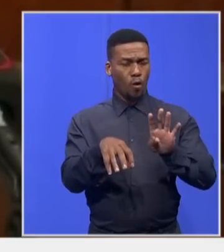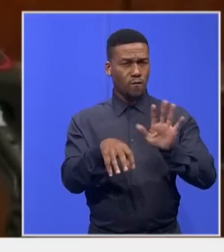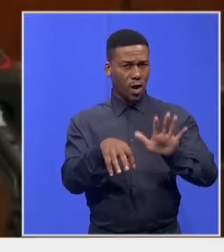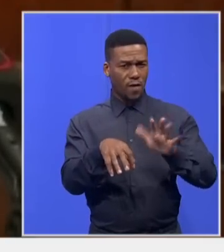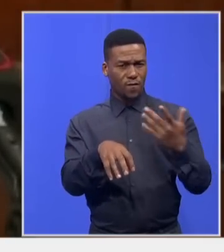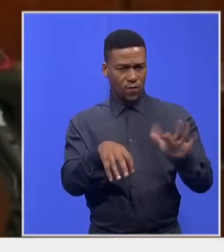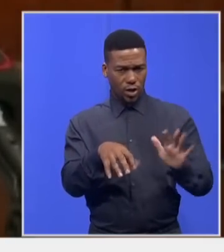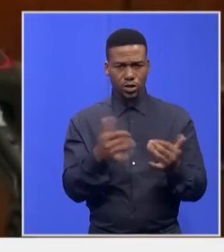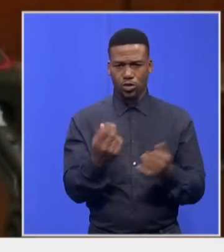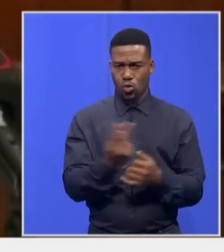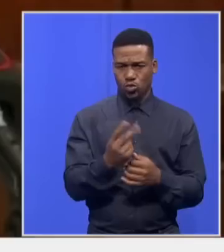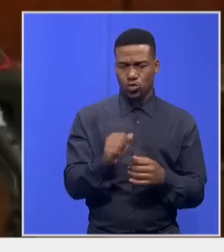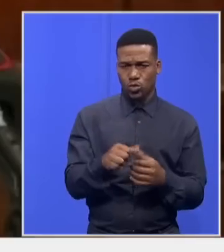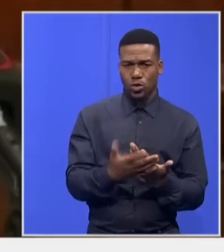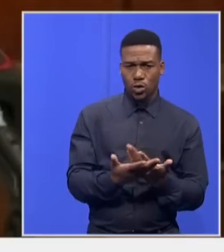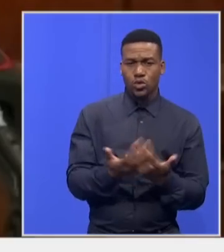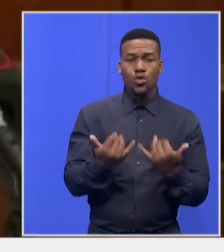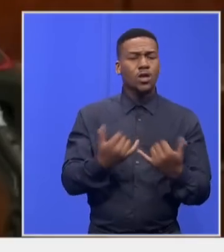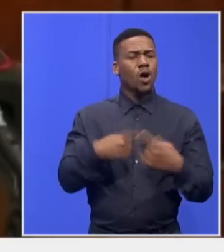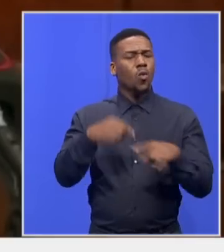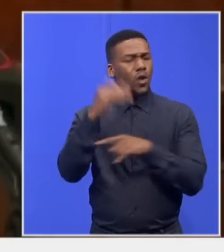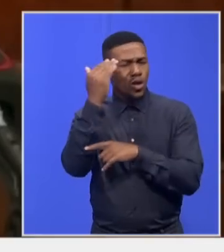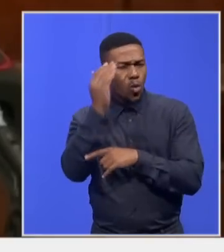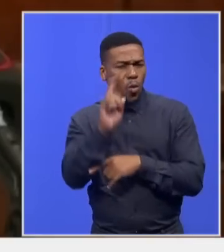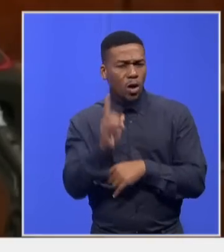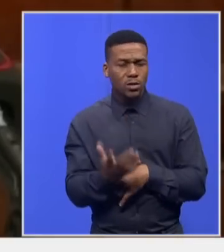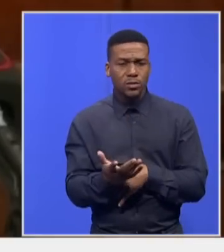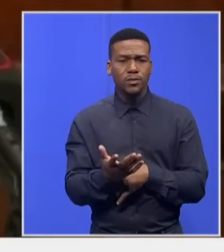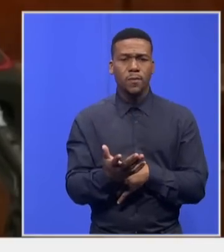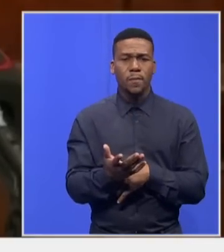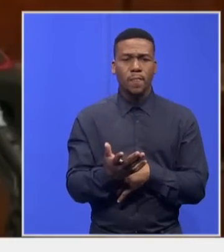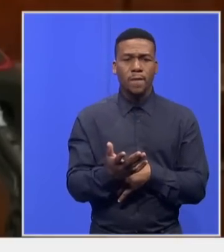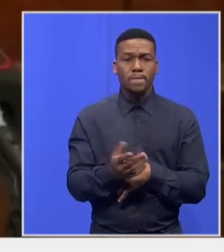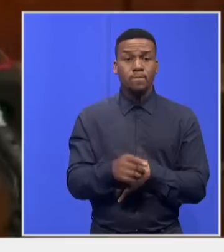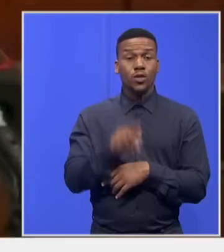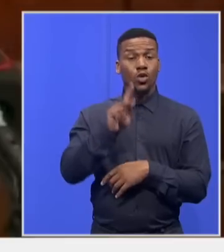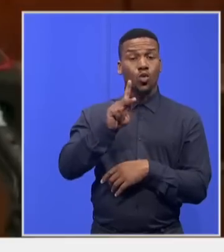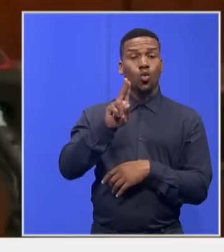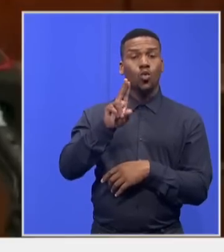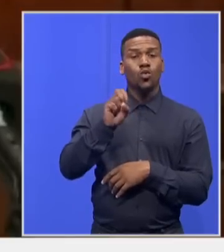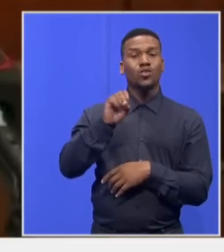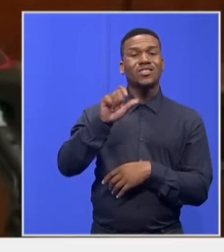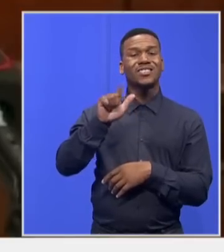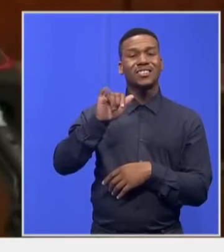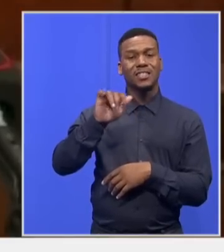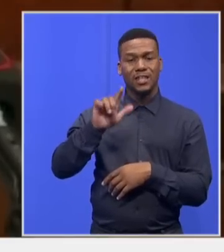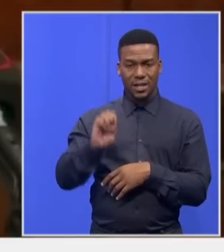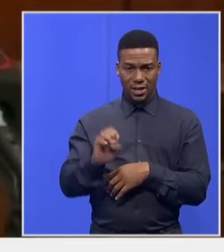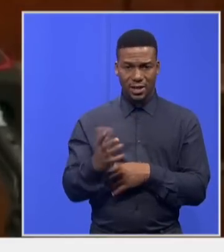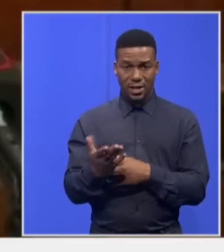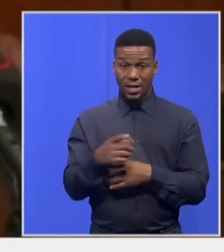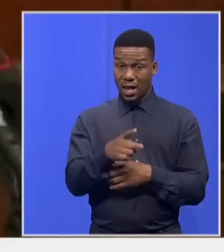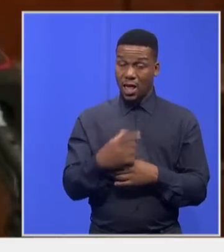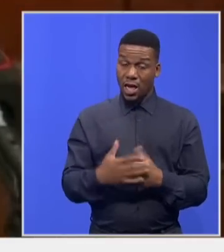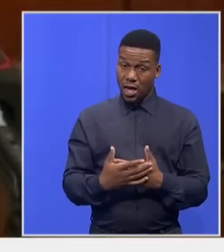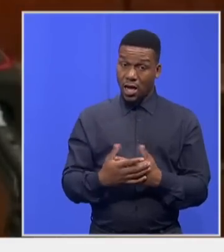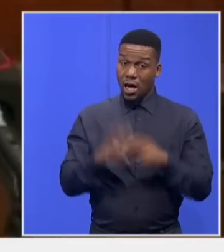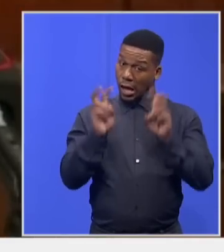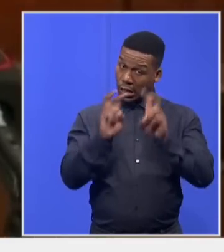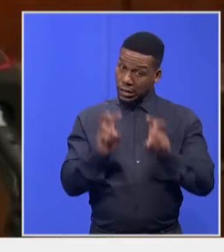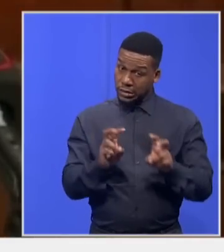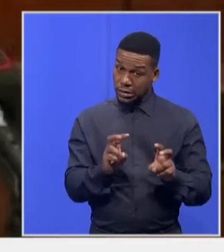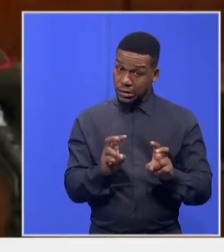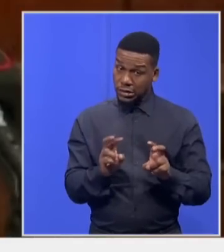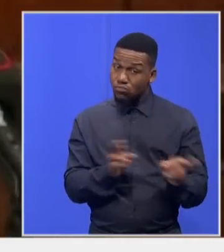know about Kusile is that there is the energy availability factor of the units that have